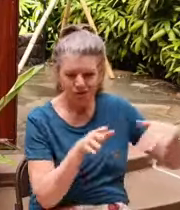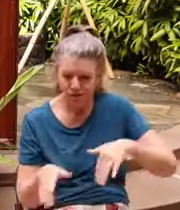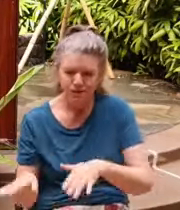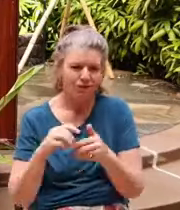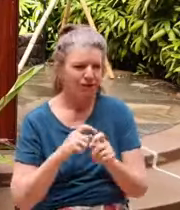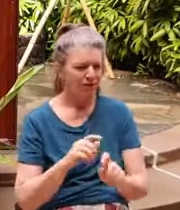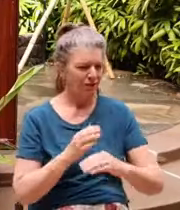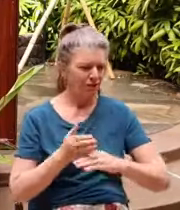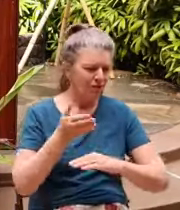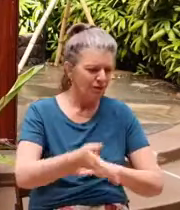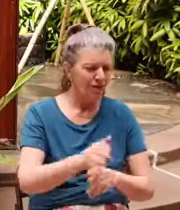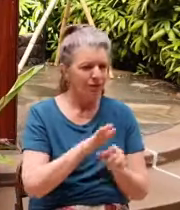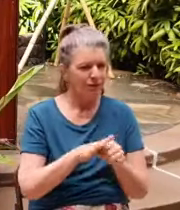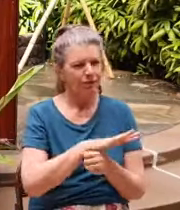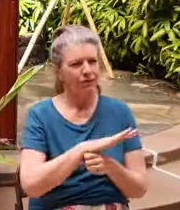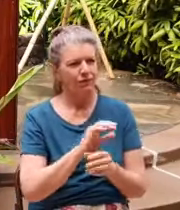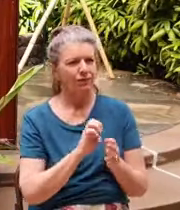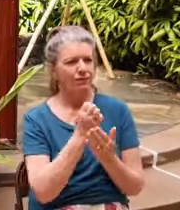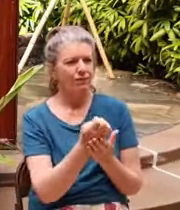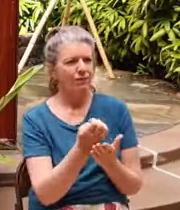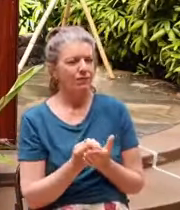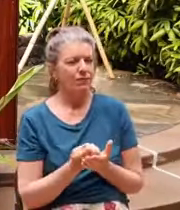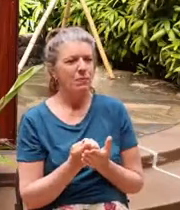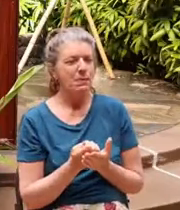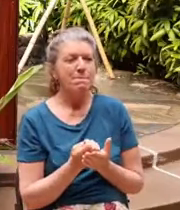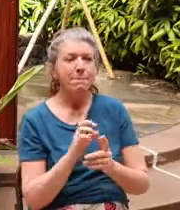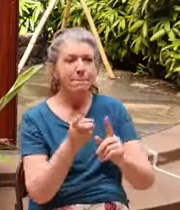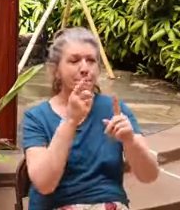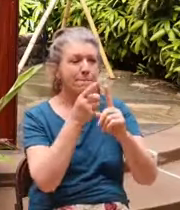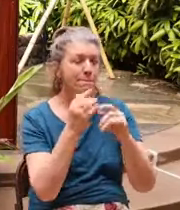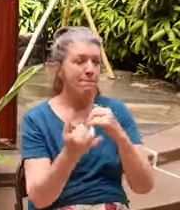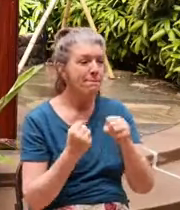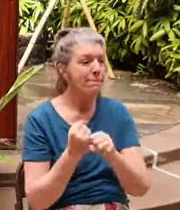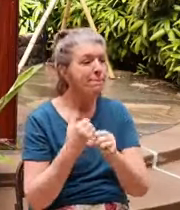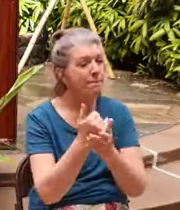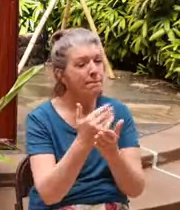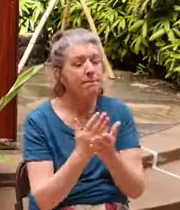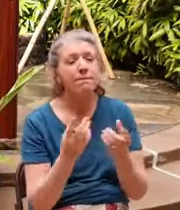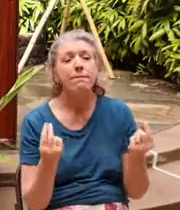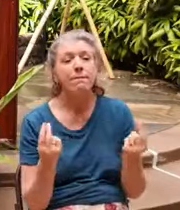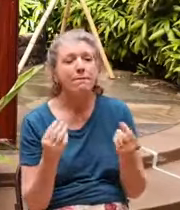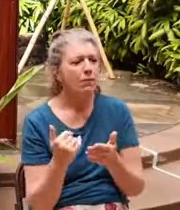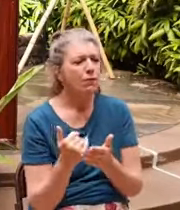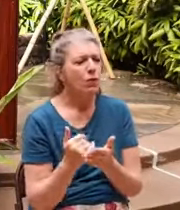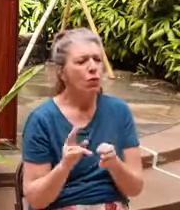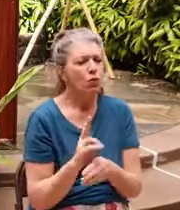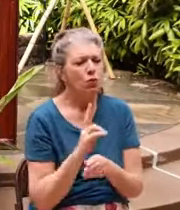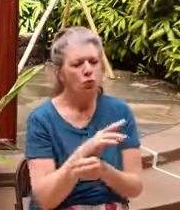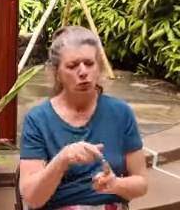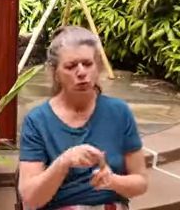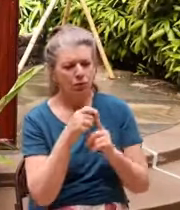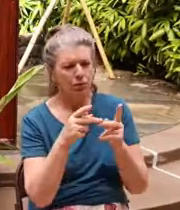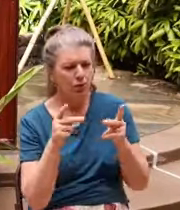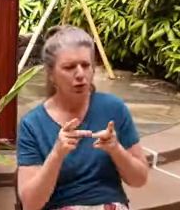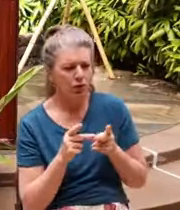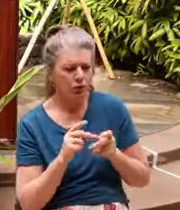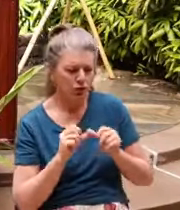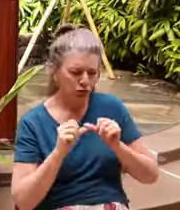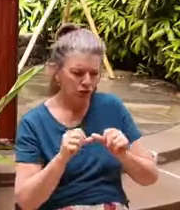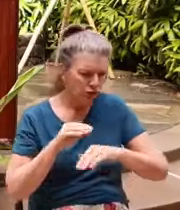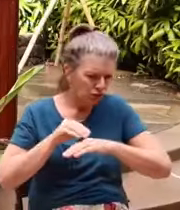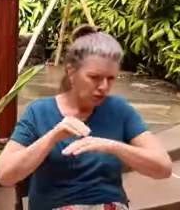post-COVID economy. Our goal for this year's budget was to utilize our unique position to help shape our